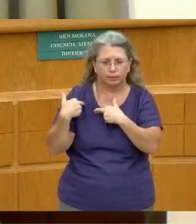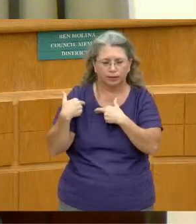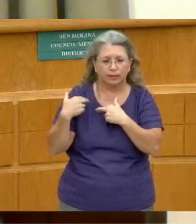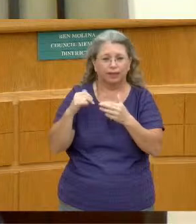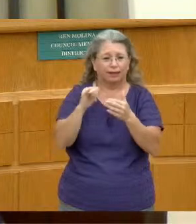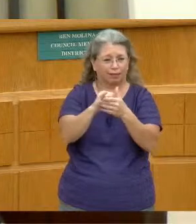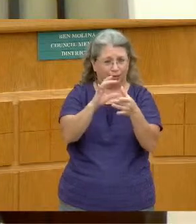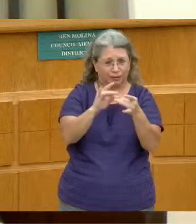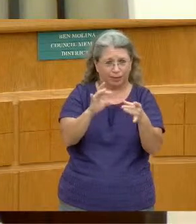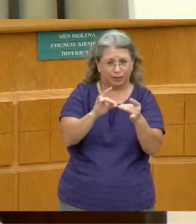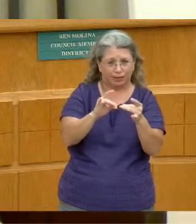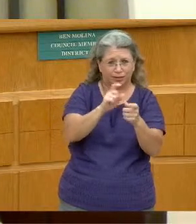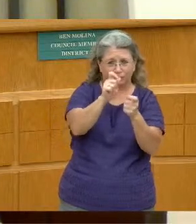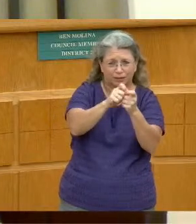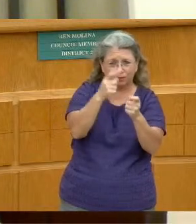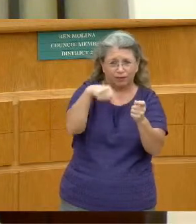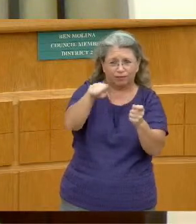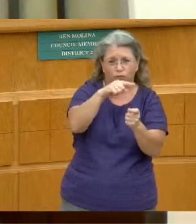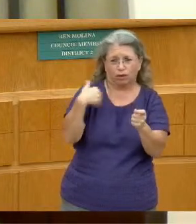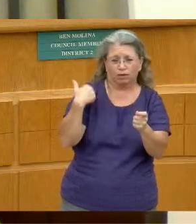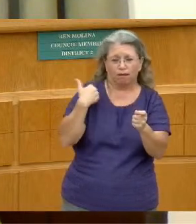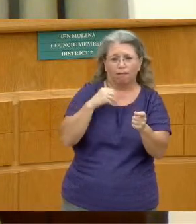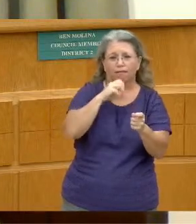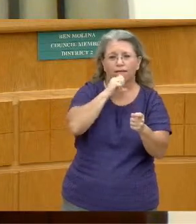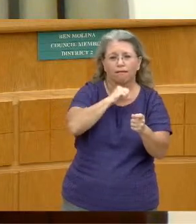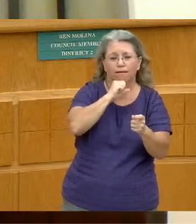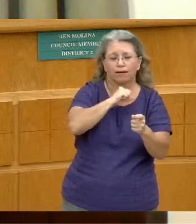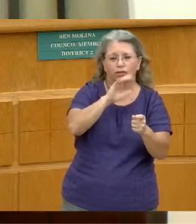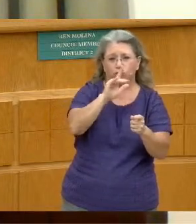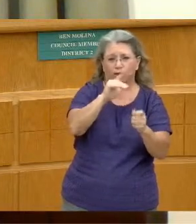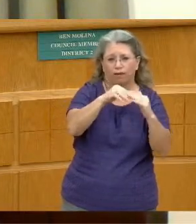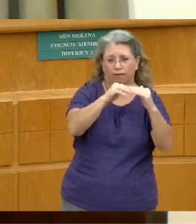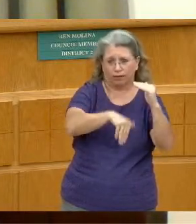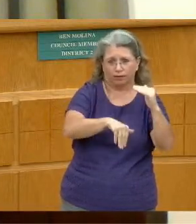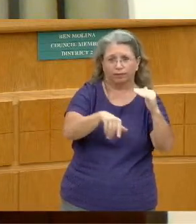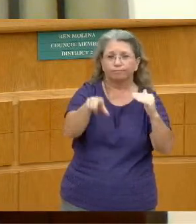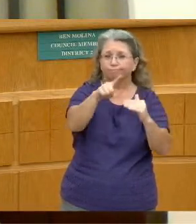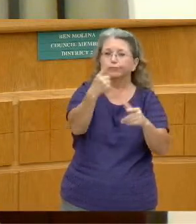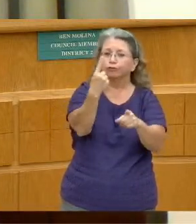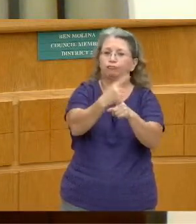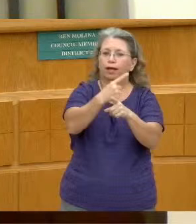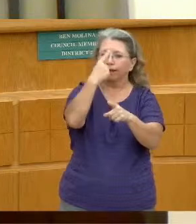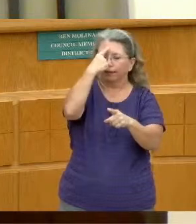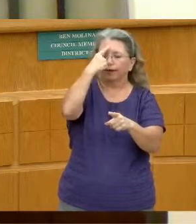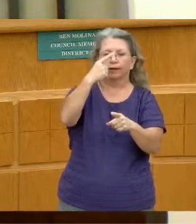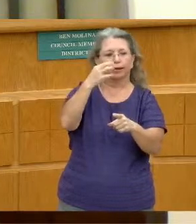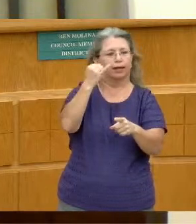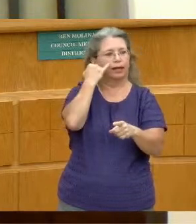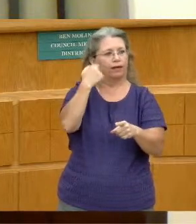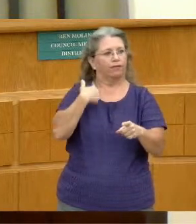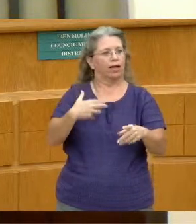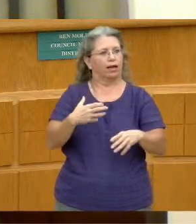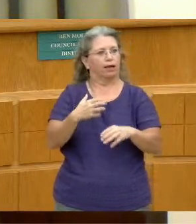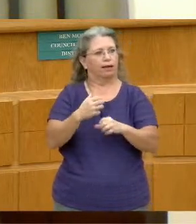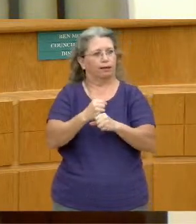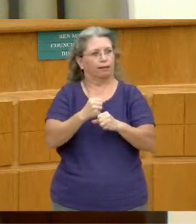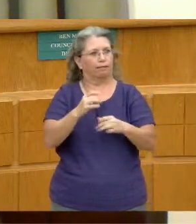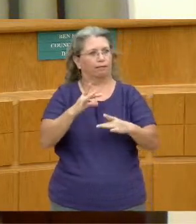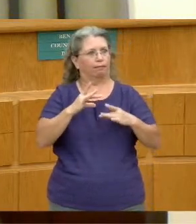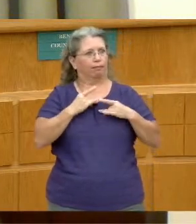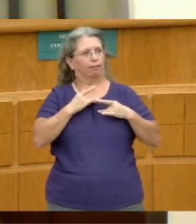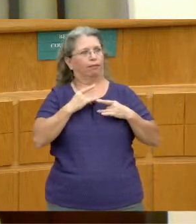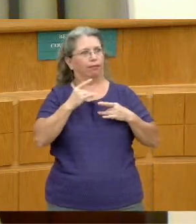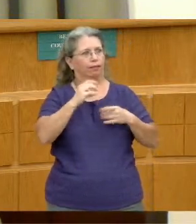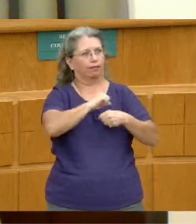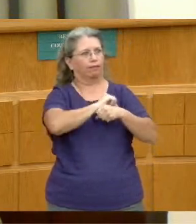young, 25 years of age and younger. You are correct in thinking that if I get coronavirus, I may not be